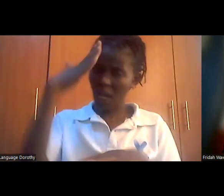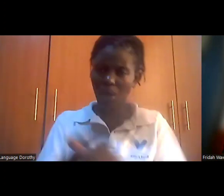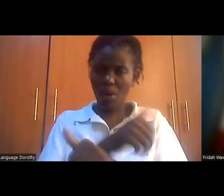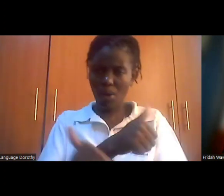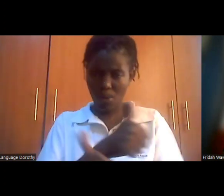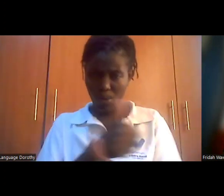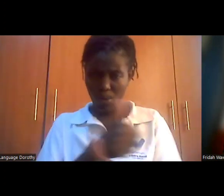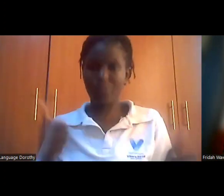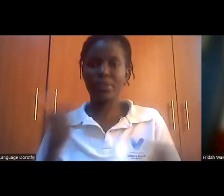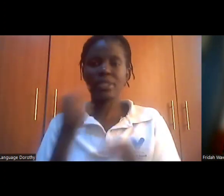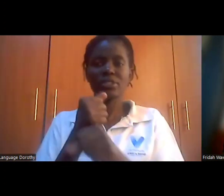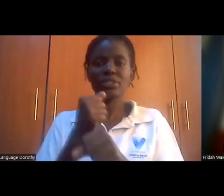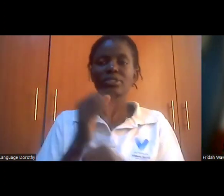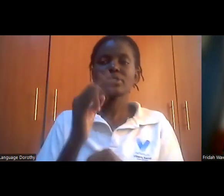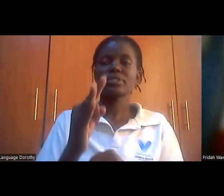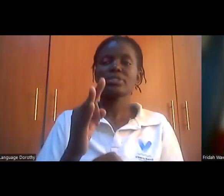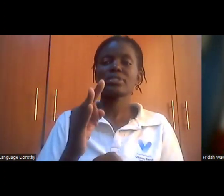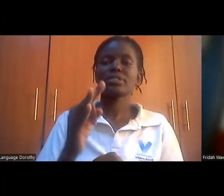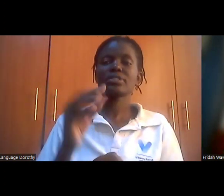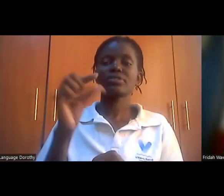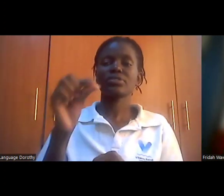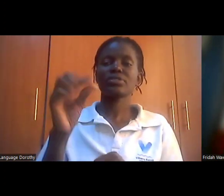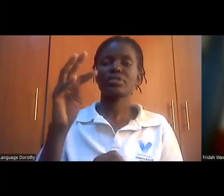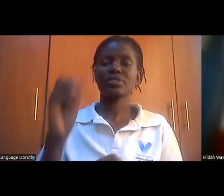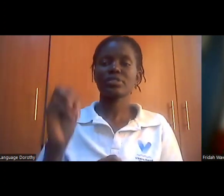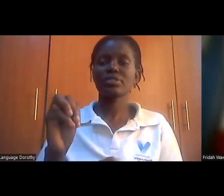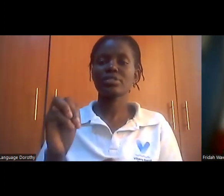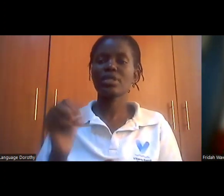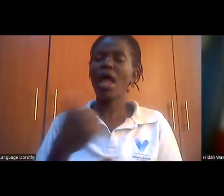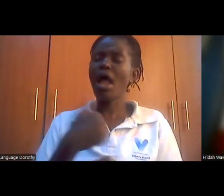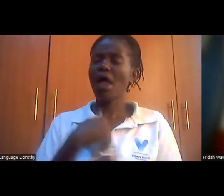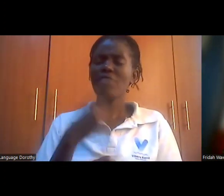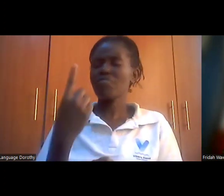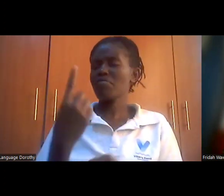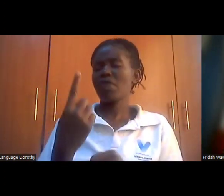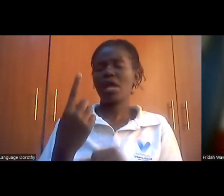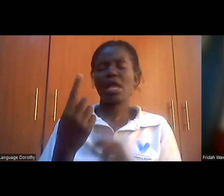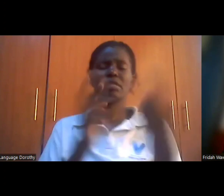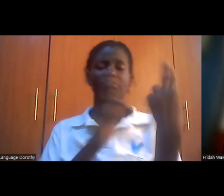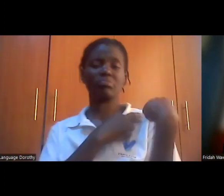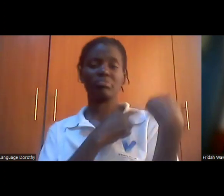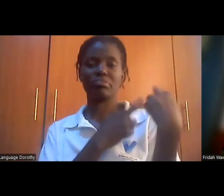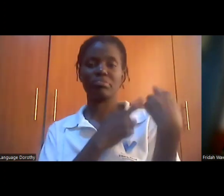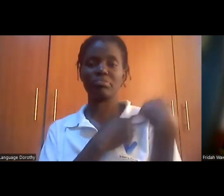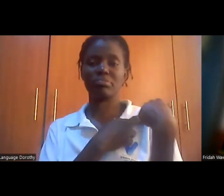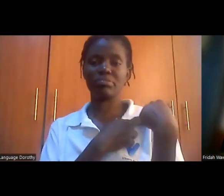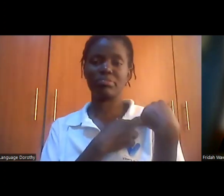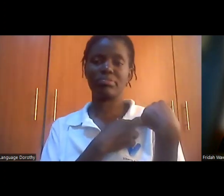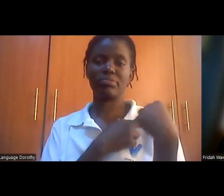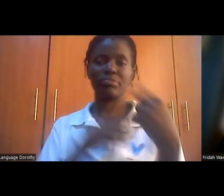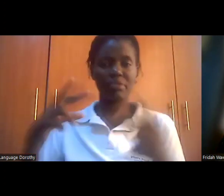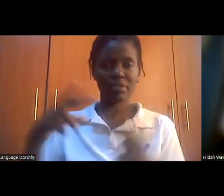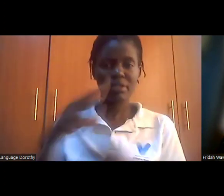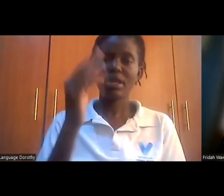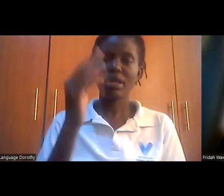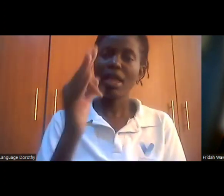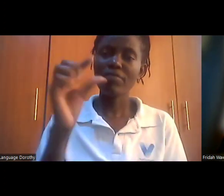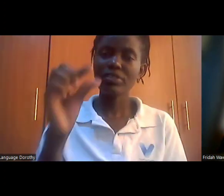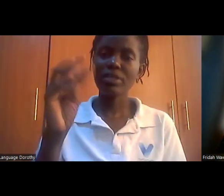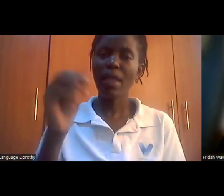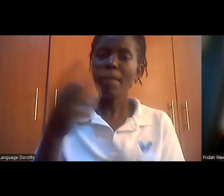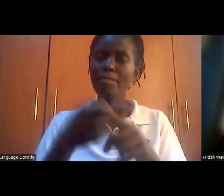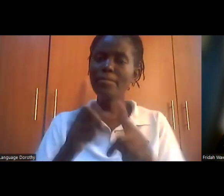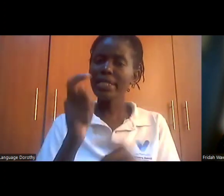FGM. So they only have one role, which is performing FGM. But we find that the TBAs,